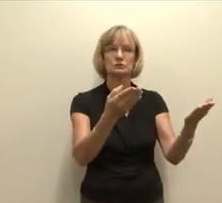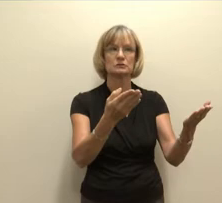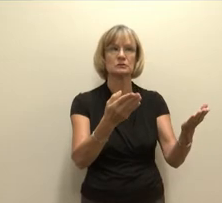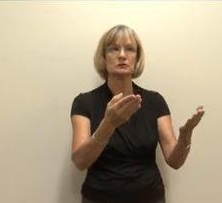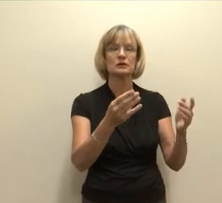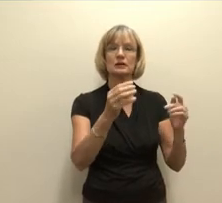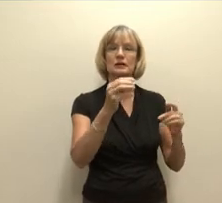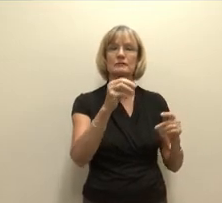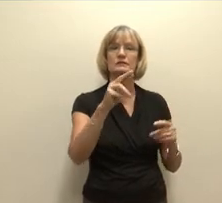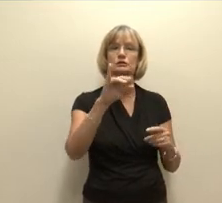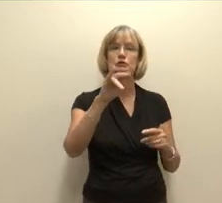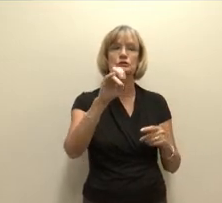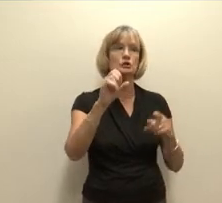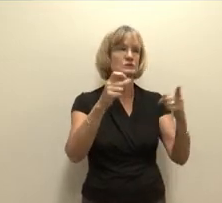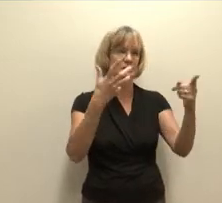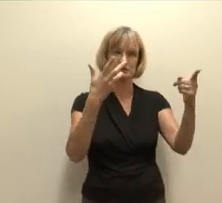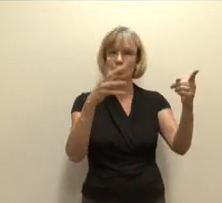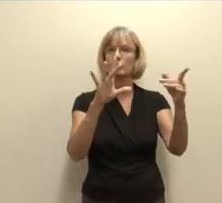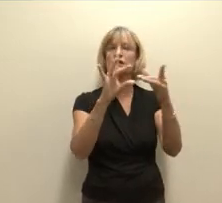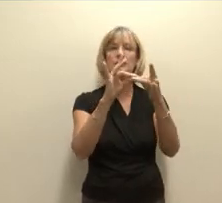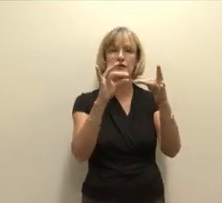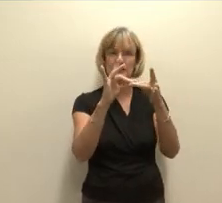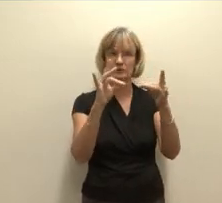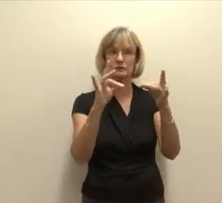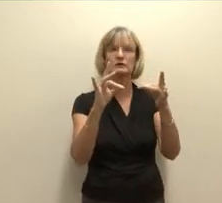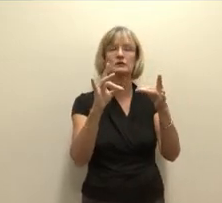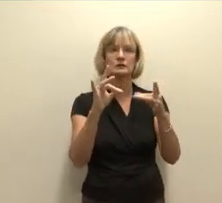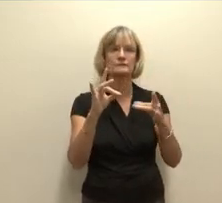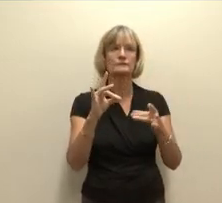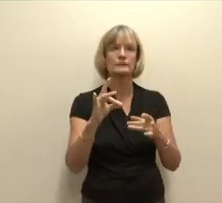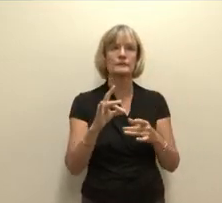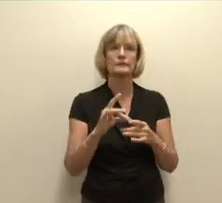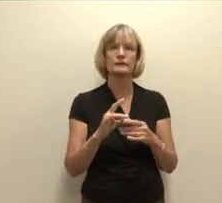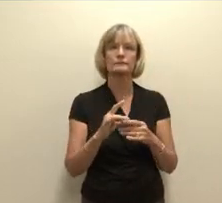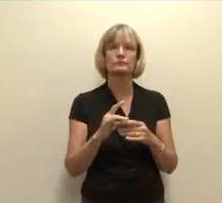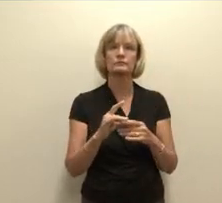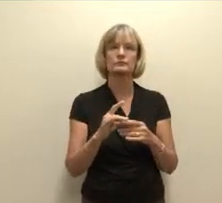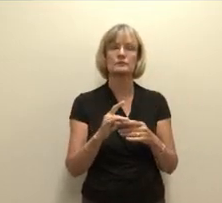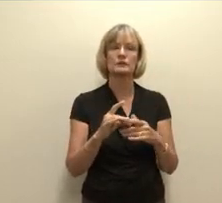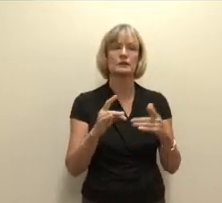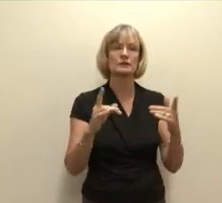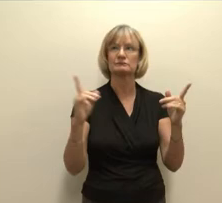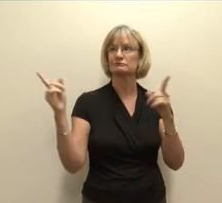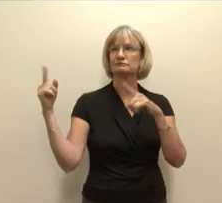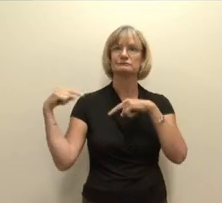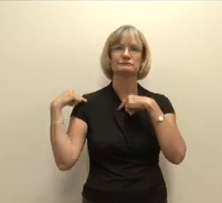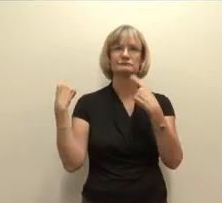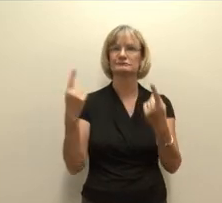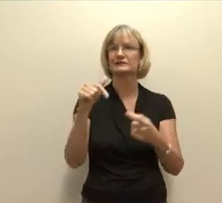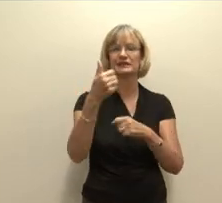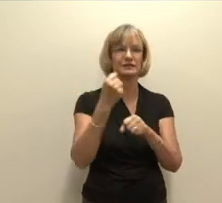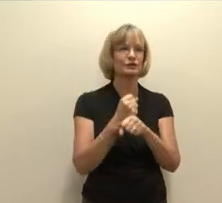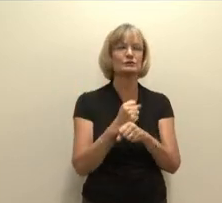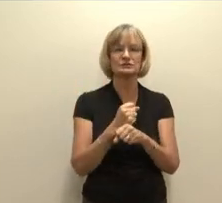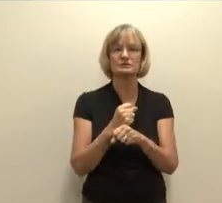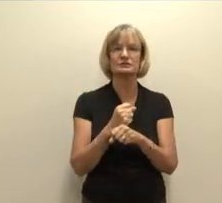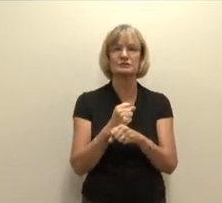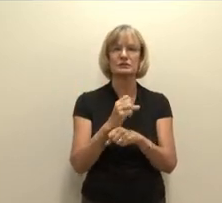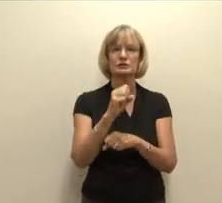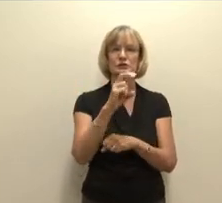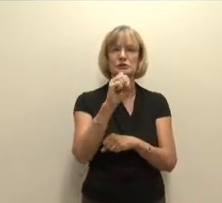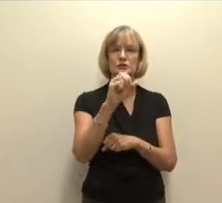as Mr. Jones has pointed out tonight, for more than 10 years,